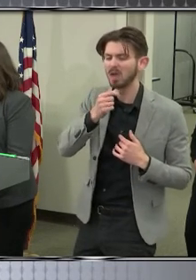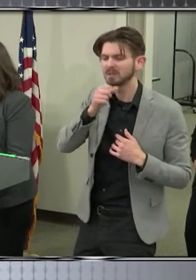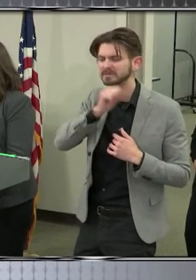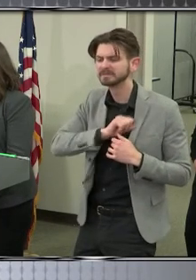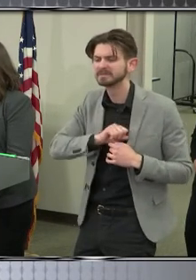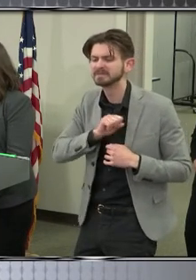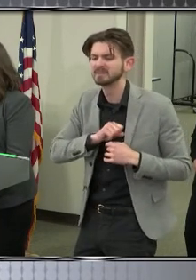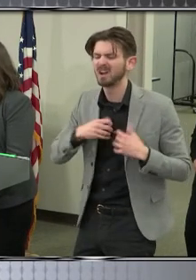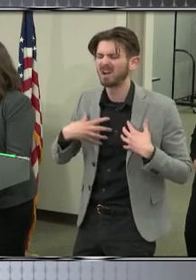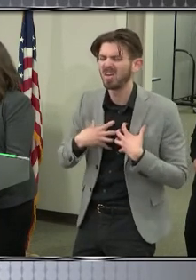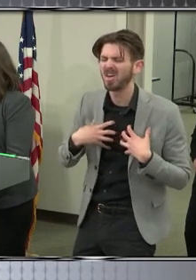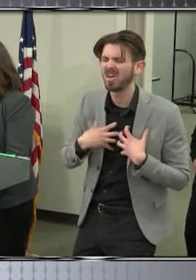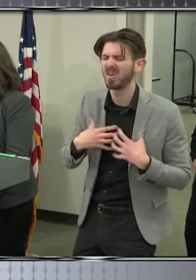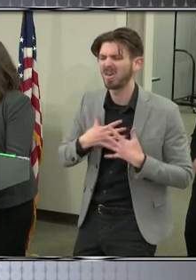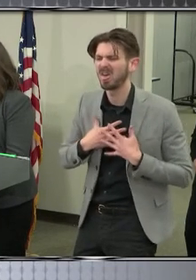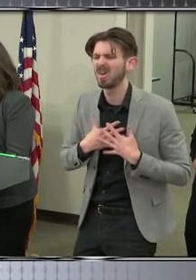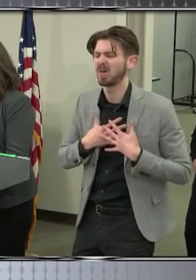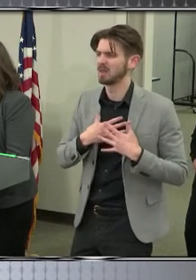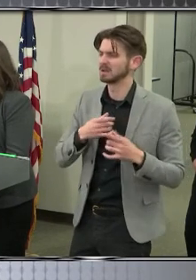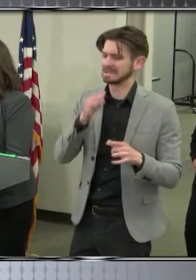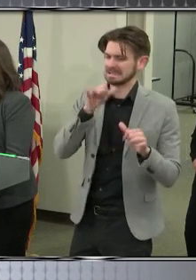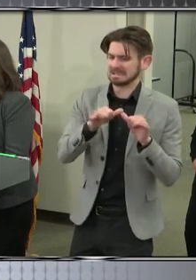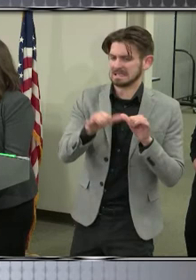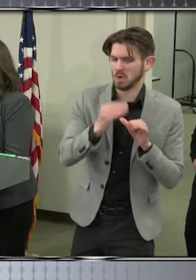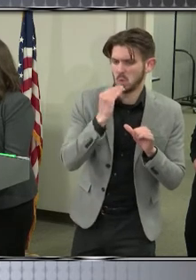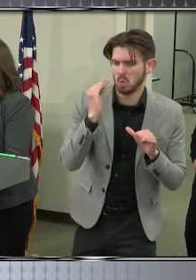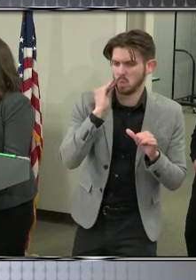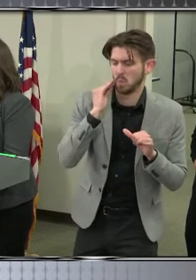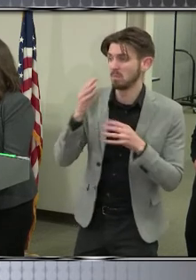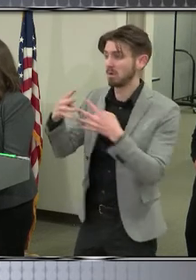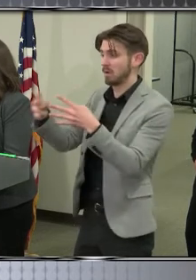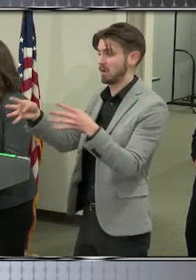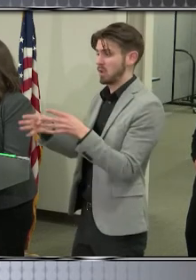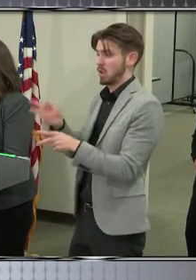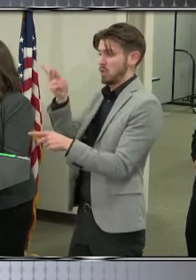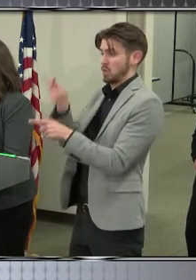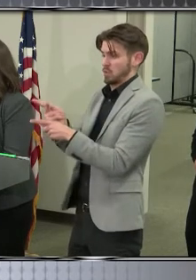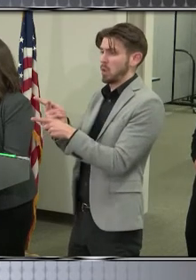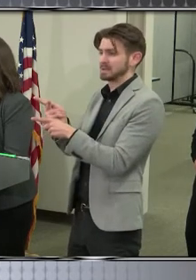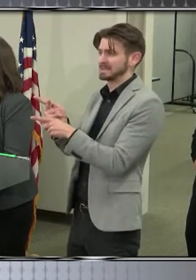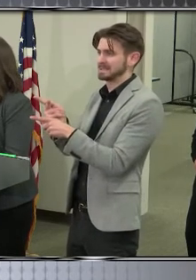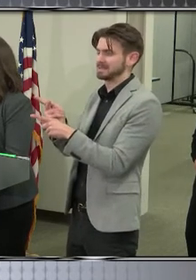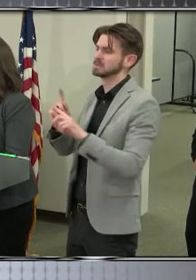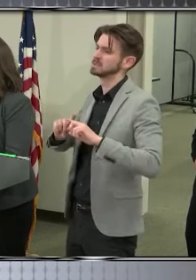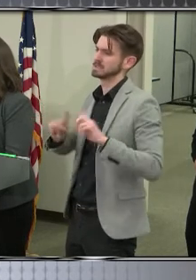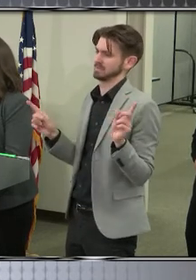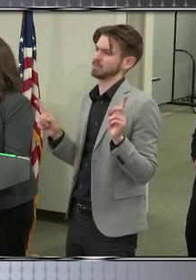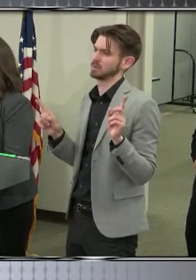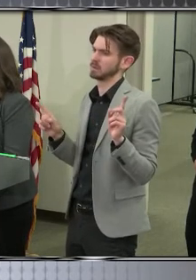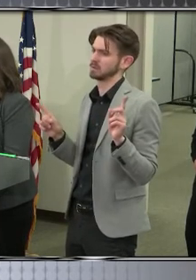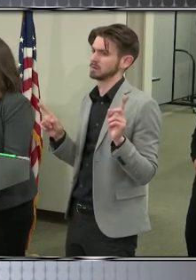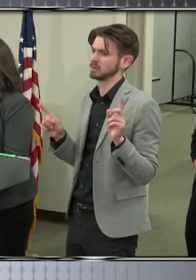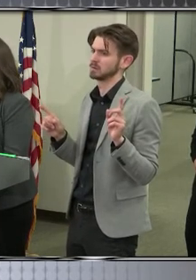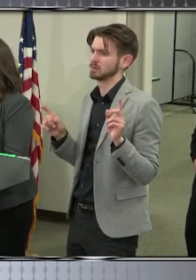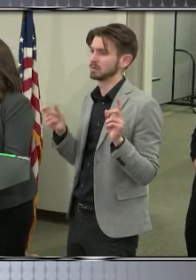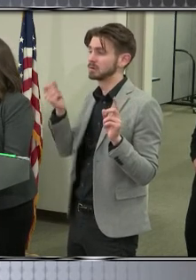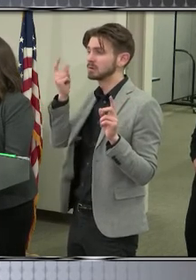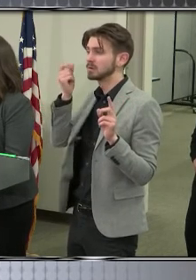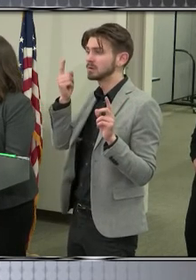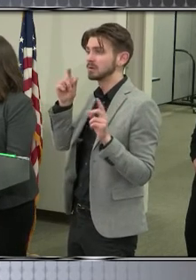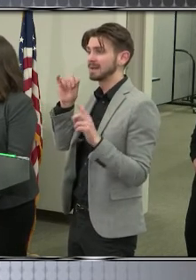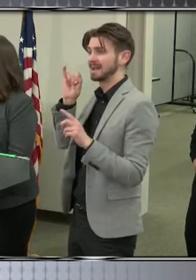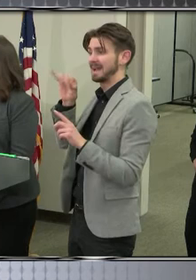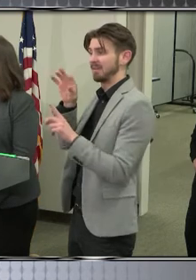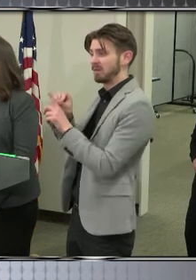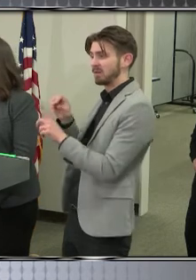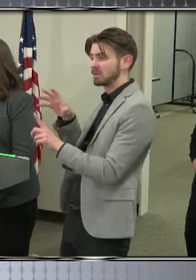a recommendation for a person who is not ill, but because of an exposure concern, we are also asking them to stay home. So